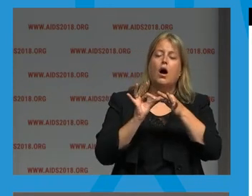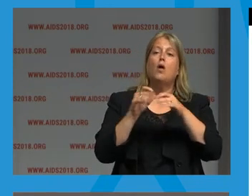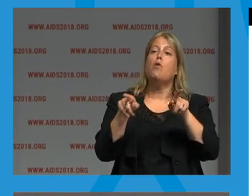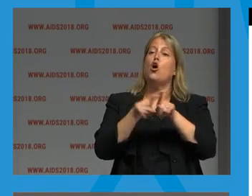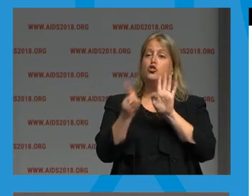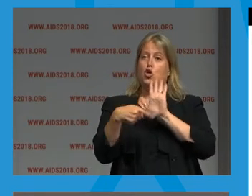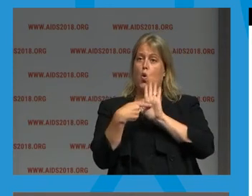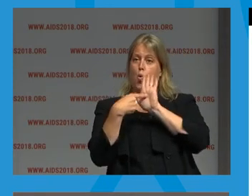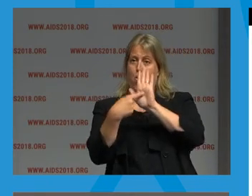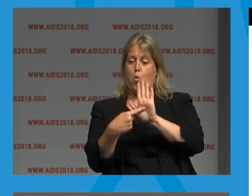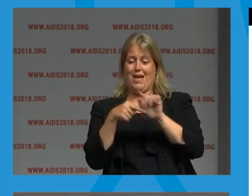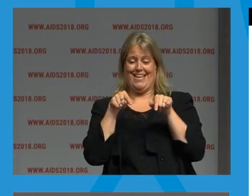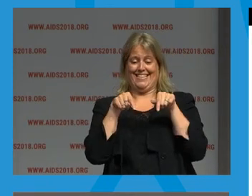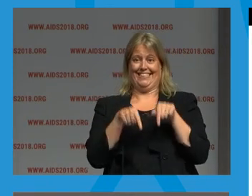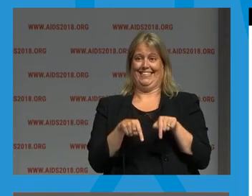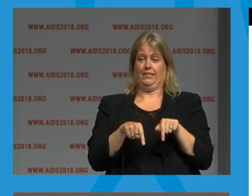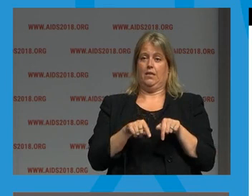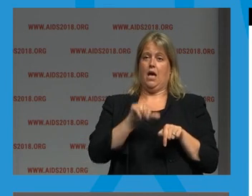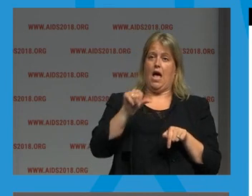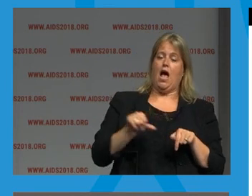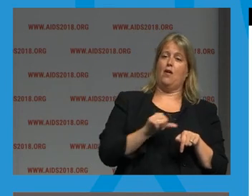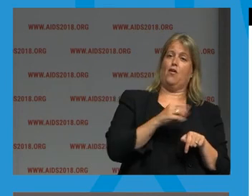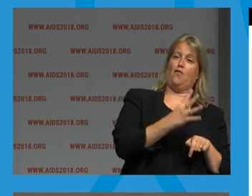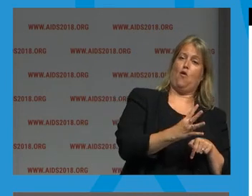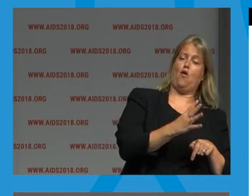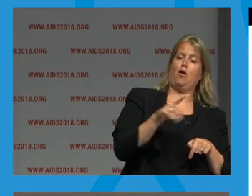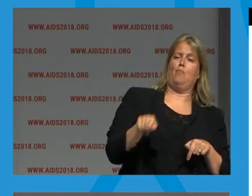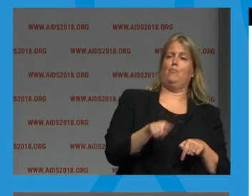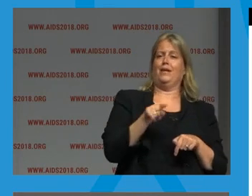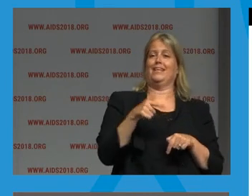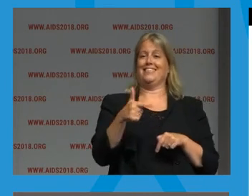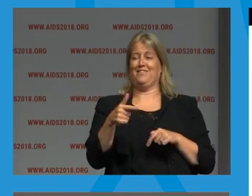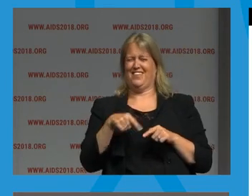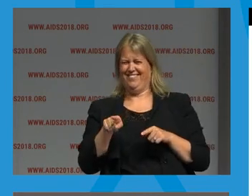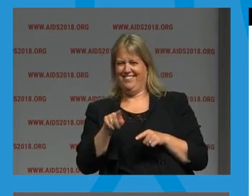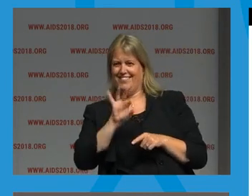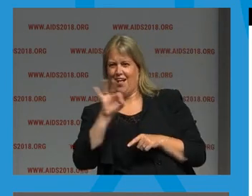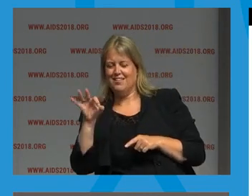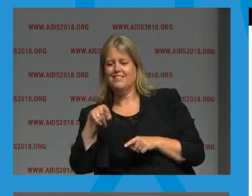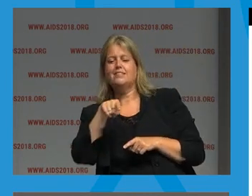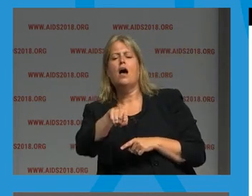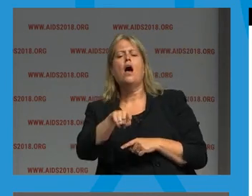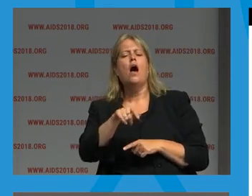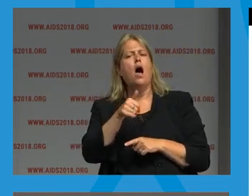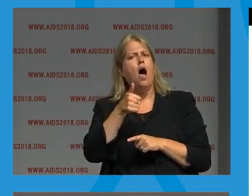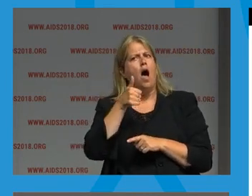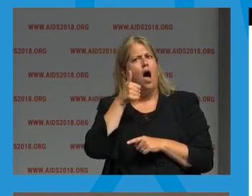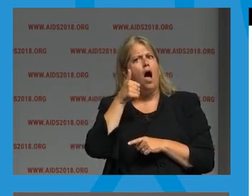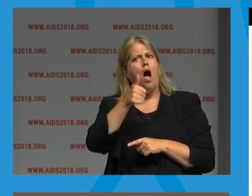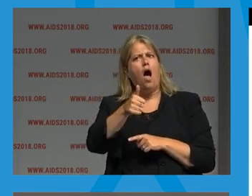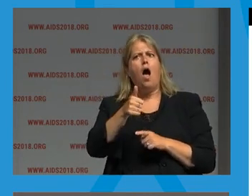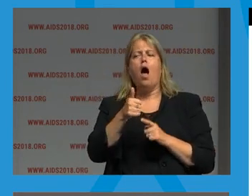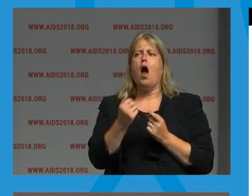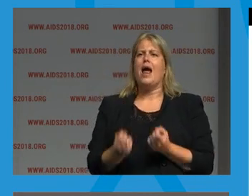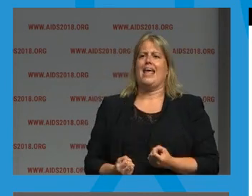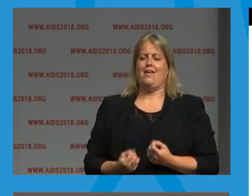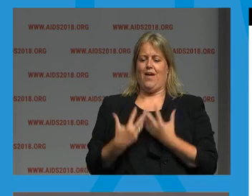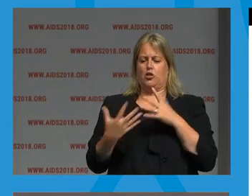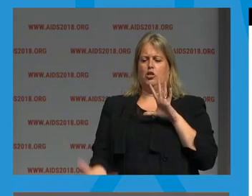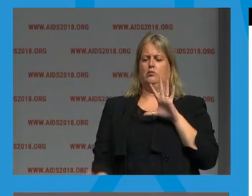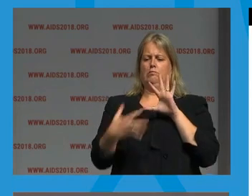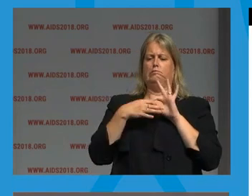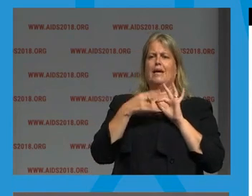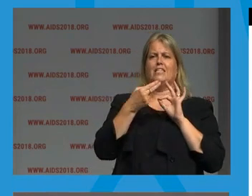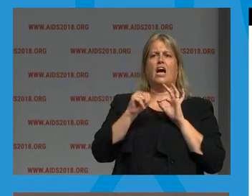this subset of high alpha-4 beta-7 expressing cells were highly susceptible to infection with